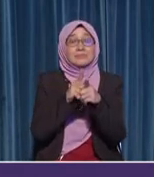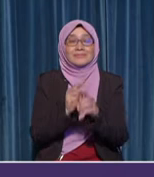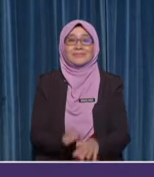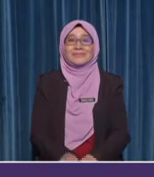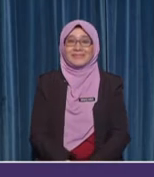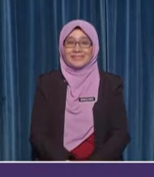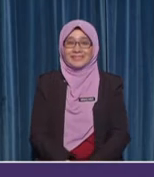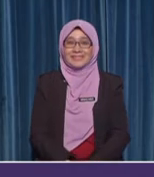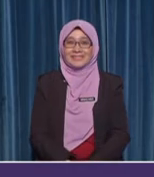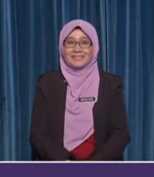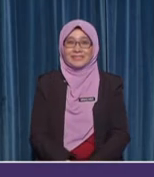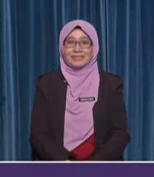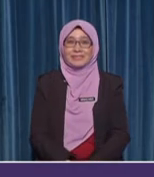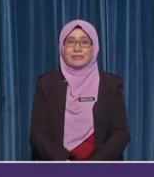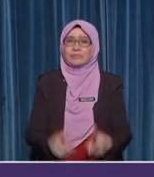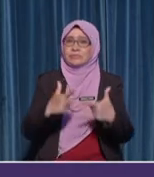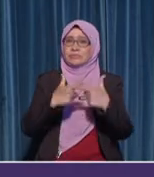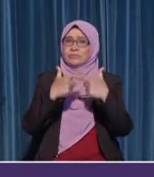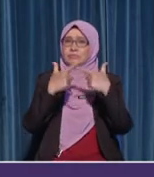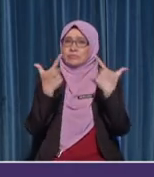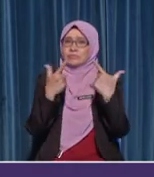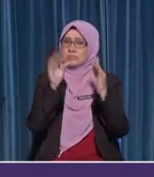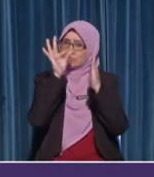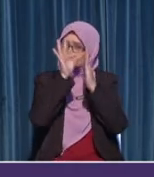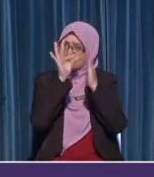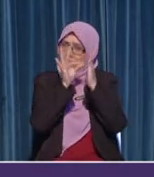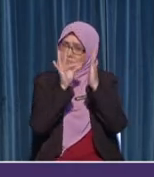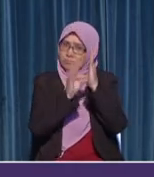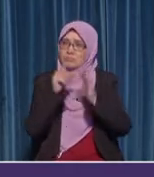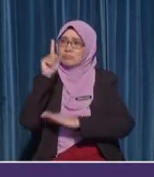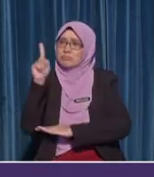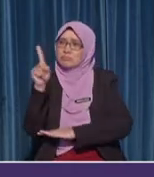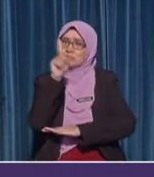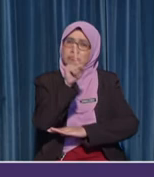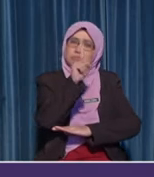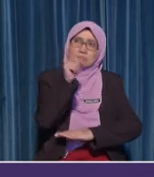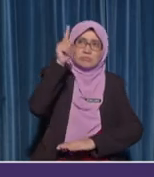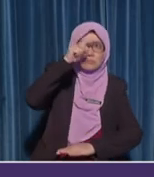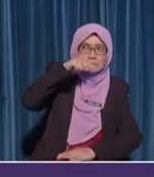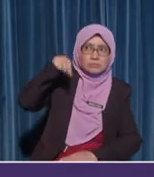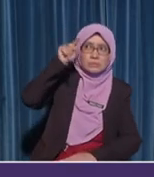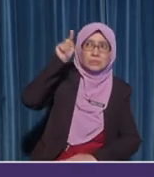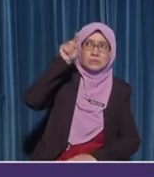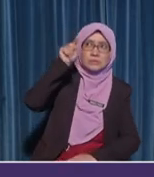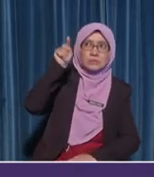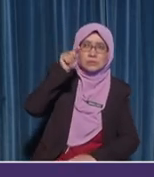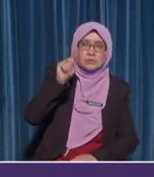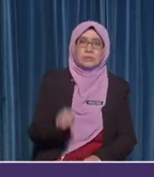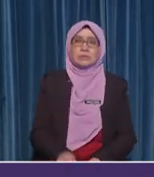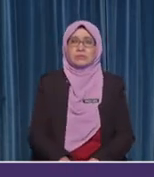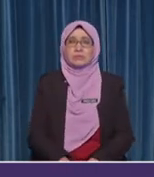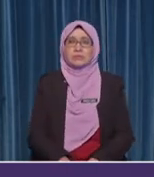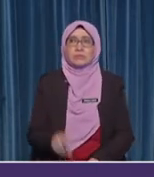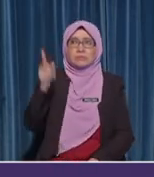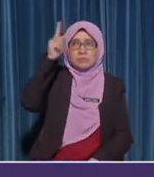Apart from counting one by one, the graduations can also be